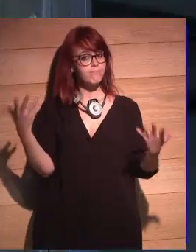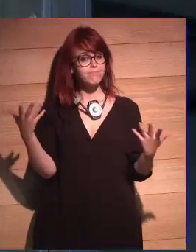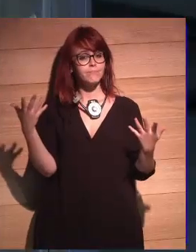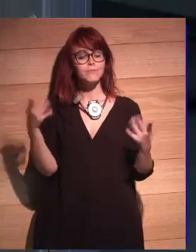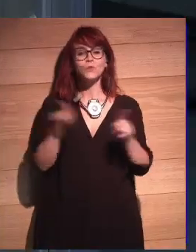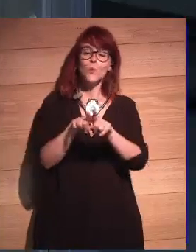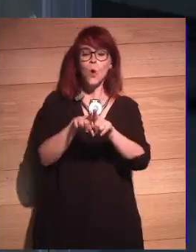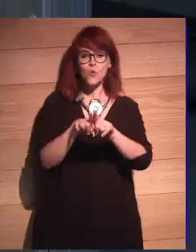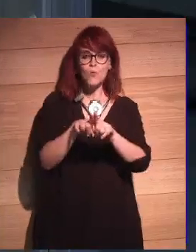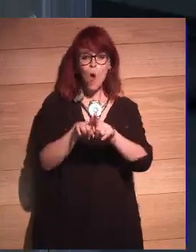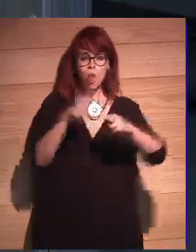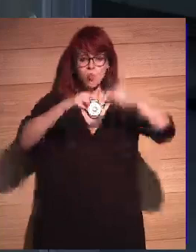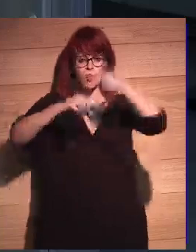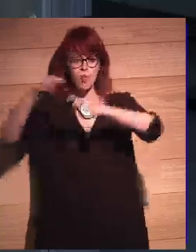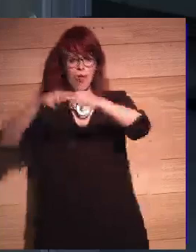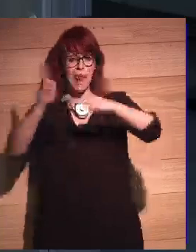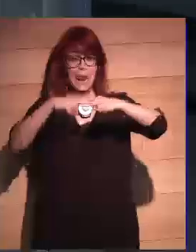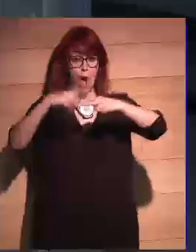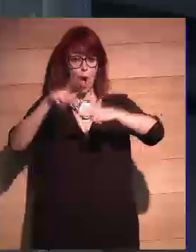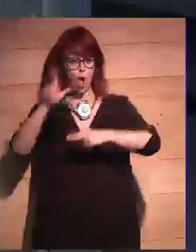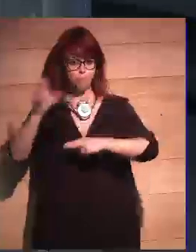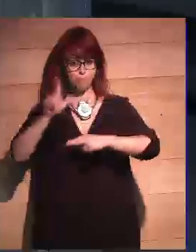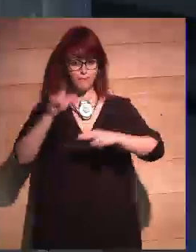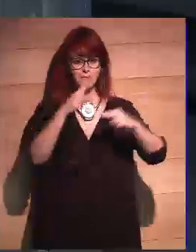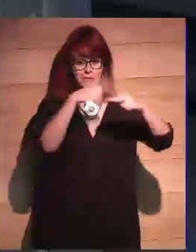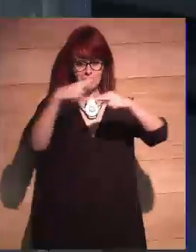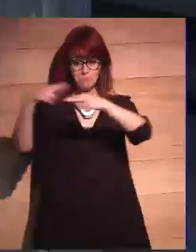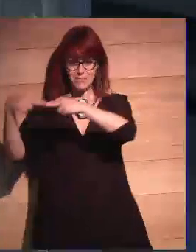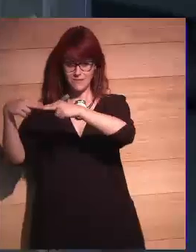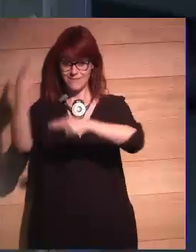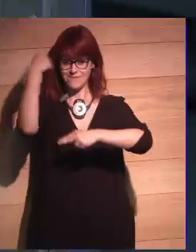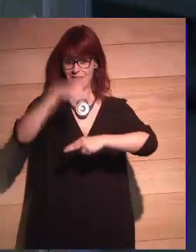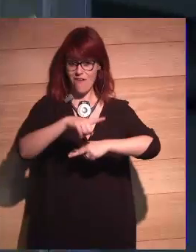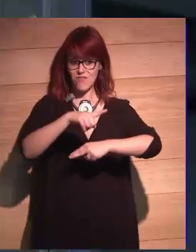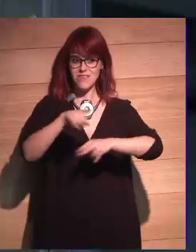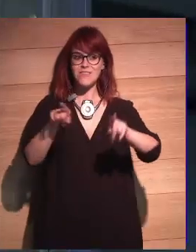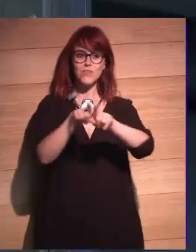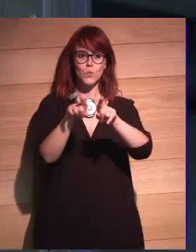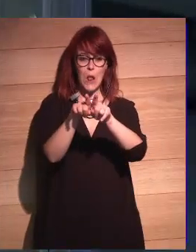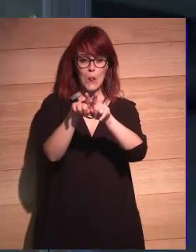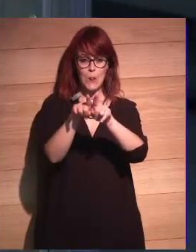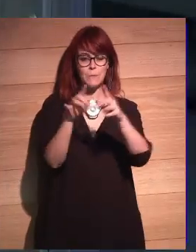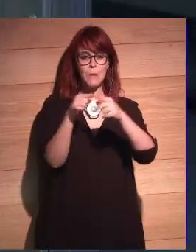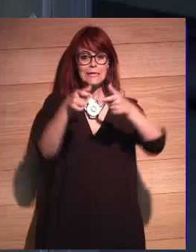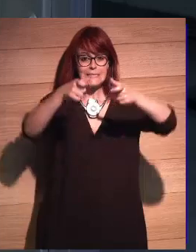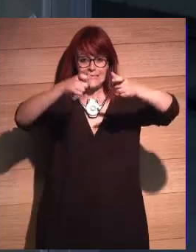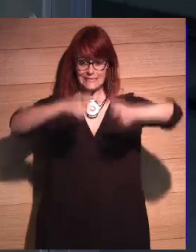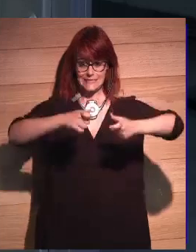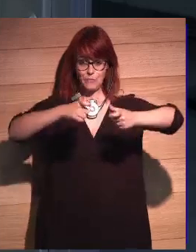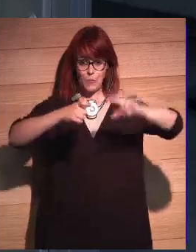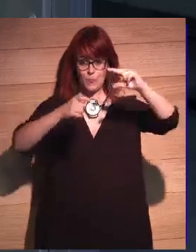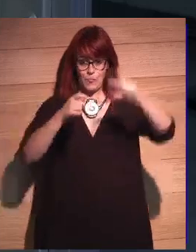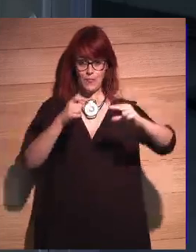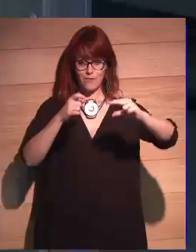like your footage for your videos. And then you wrap it up in metadata. That metadata